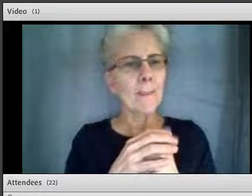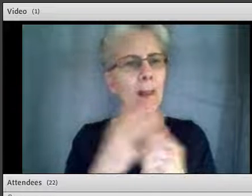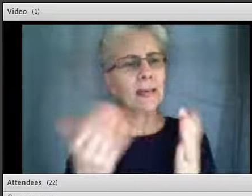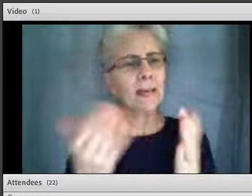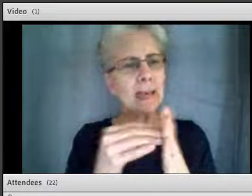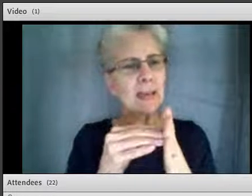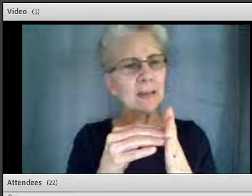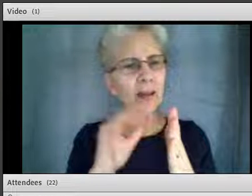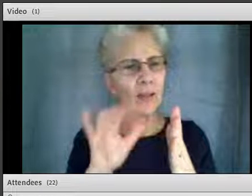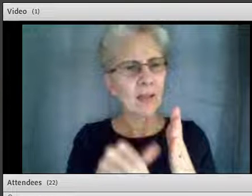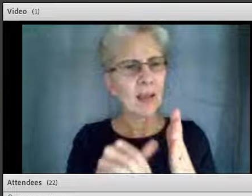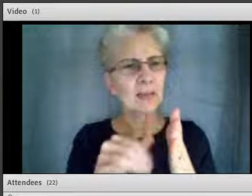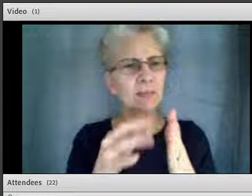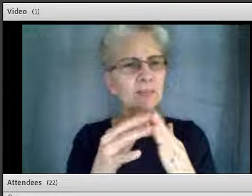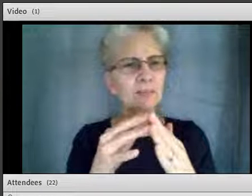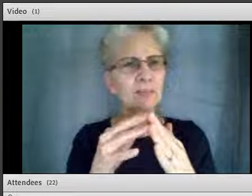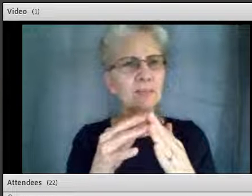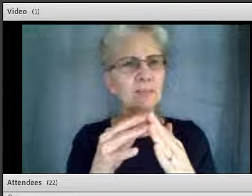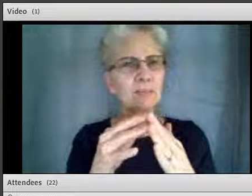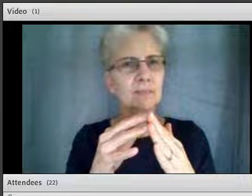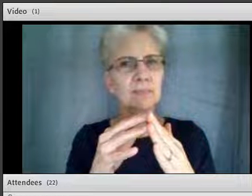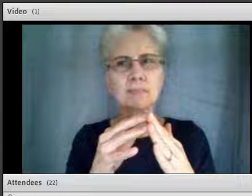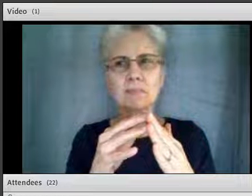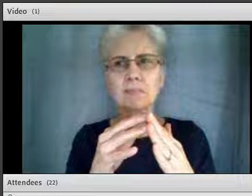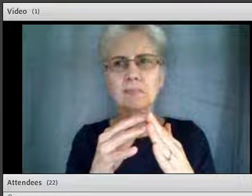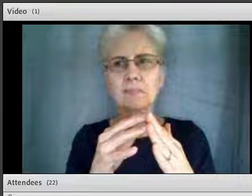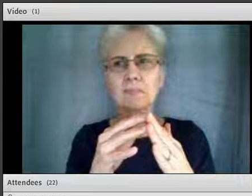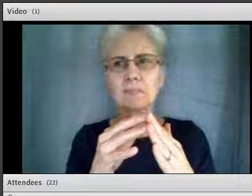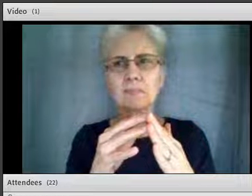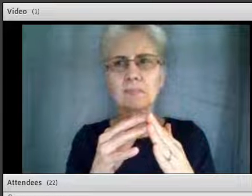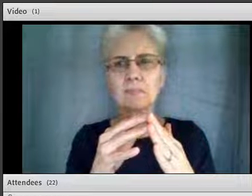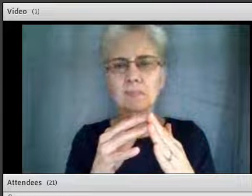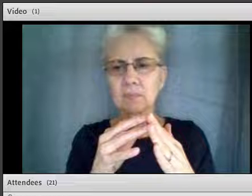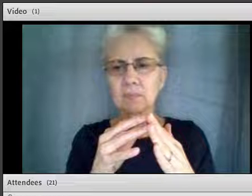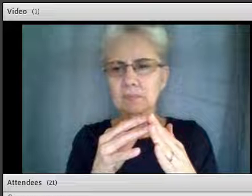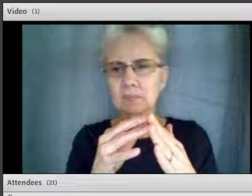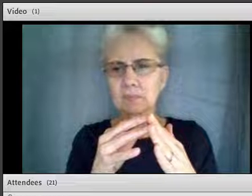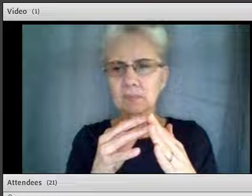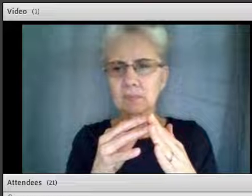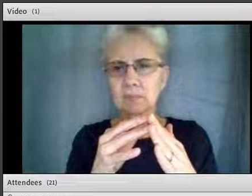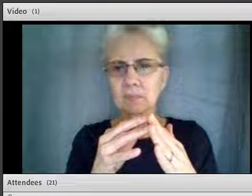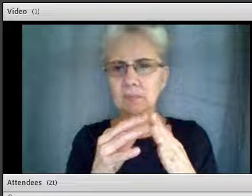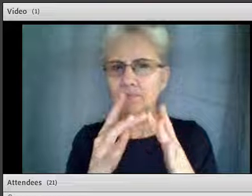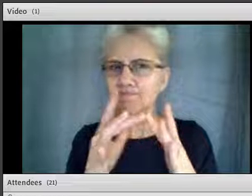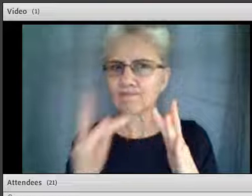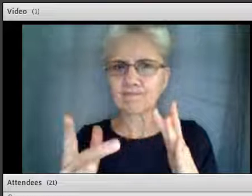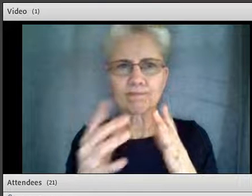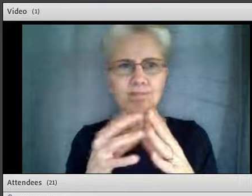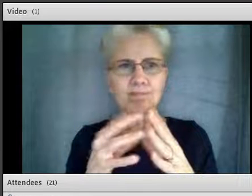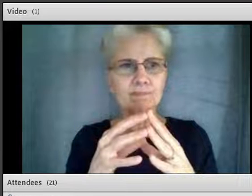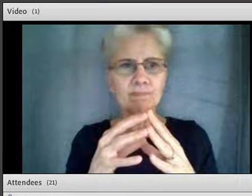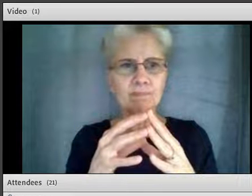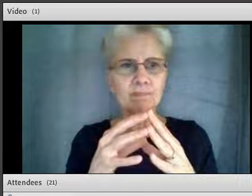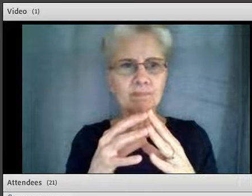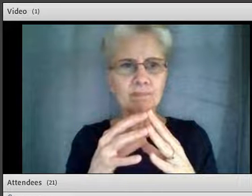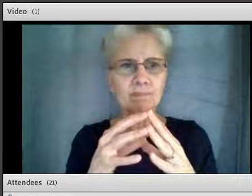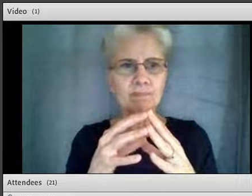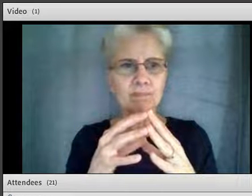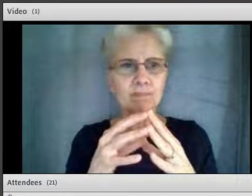something. Again, you want to make sure they kind of work on thumb as well. If I hold them down with my thumb, that something happens.